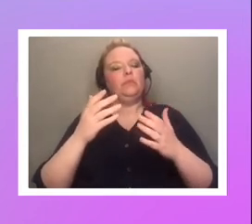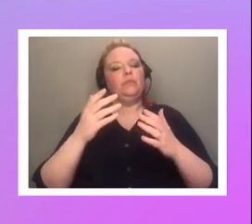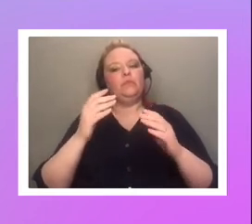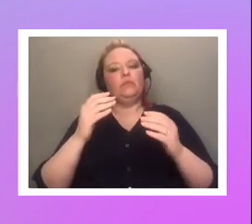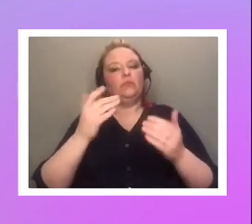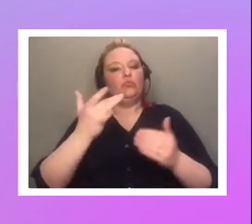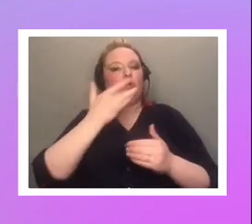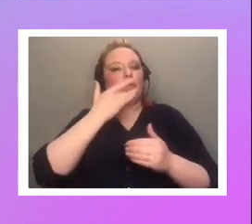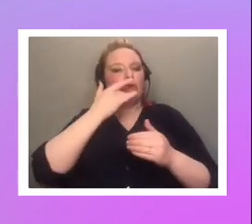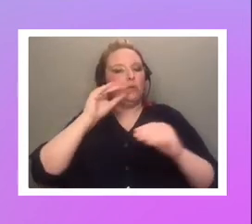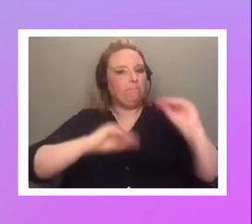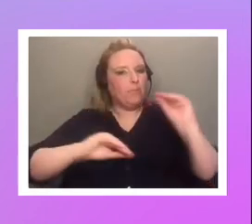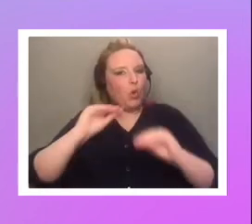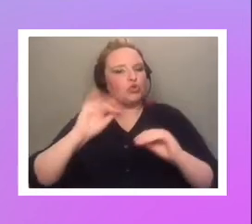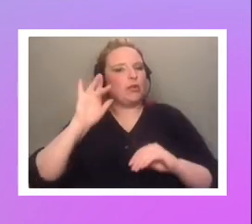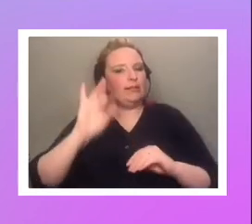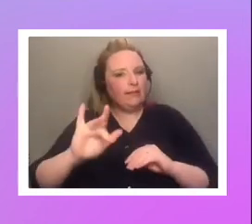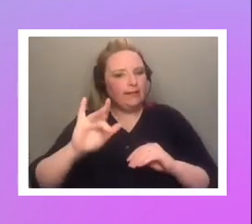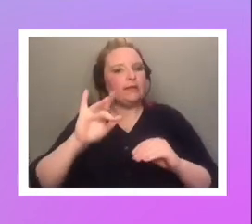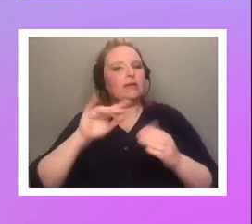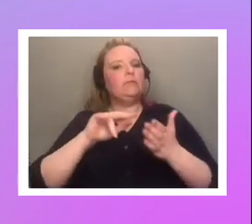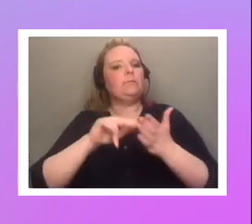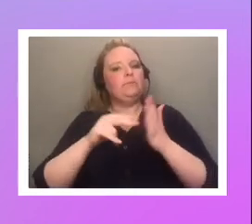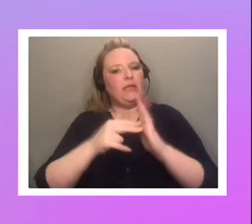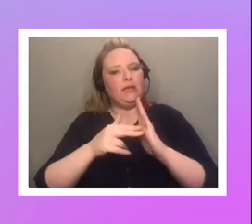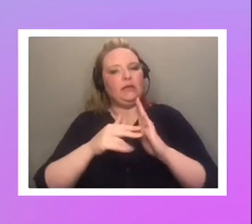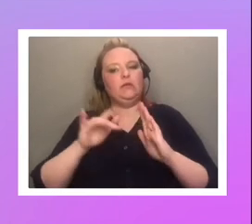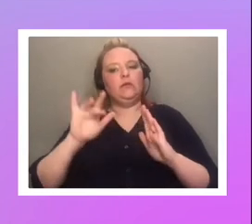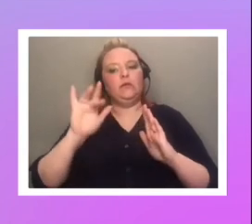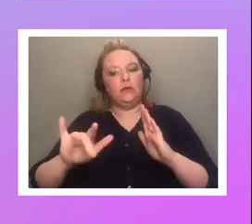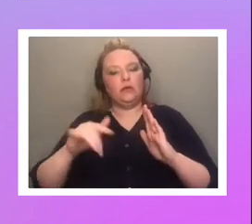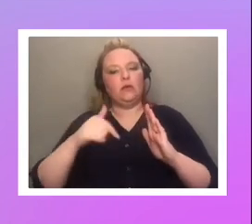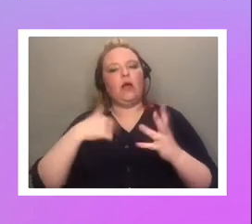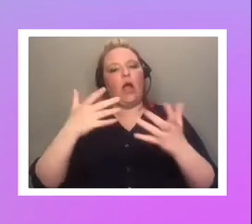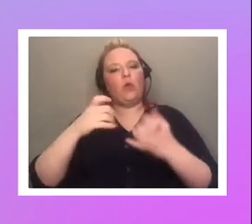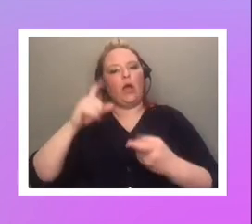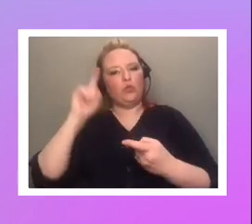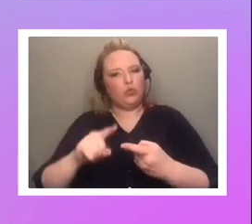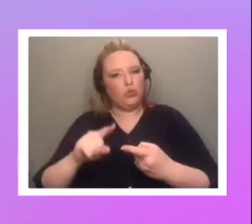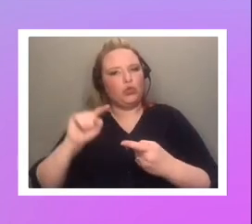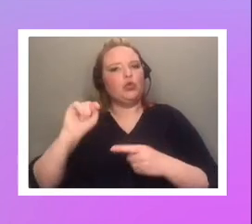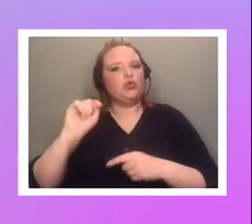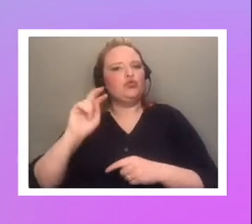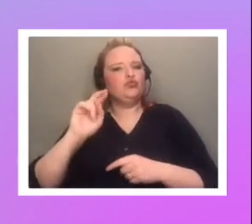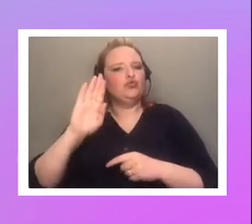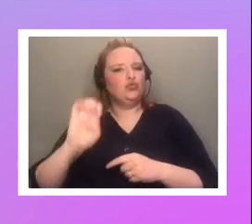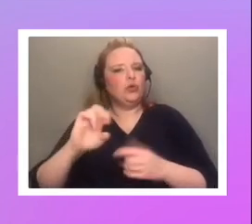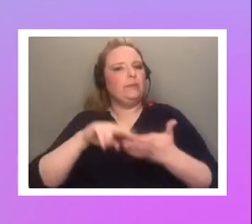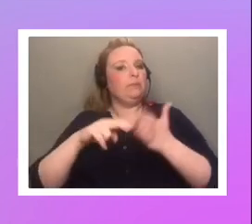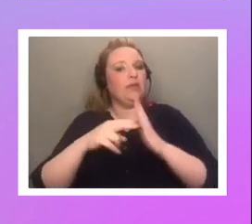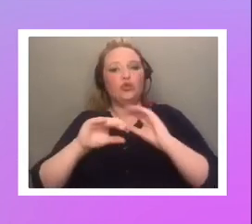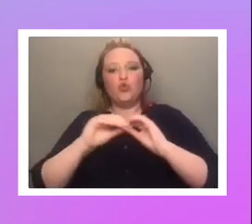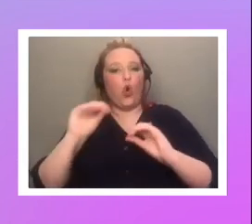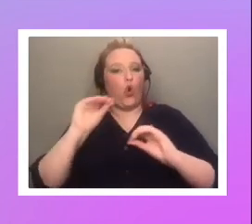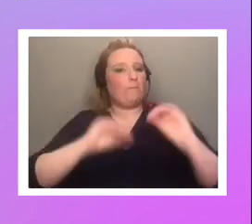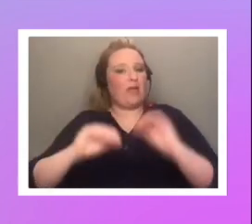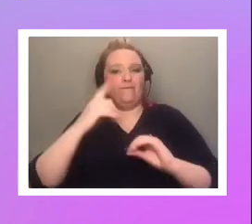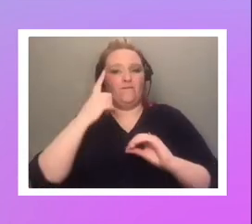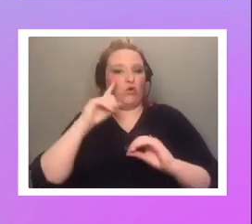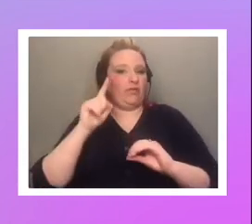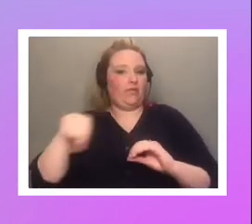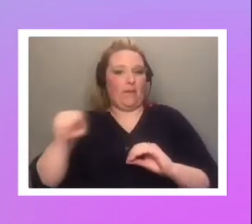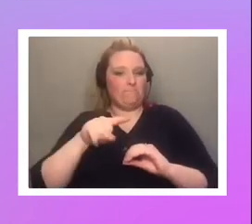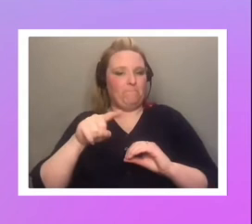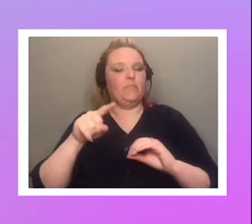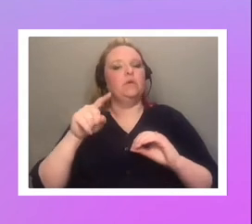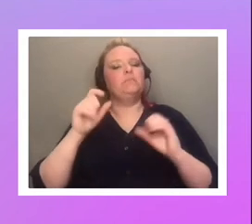has come to the site and has said like, hey, my prefers reduced motion is true, I would like reduced motion, maybe it doesn't animate at all for them. So there's options of what we can do